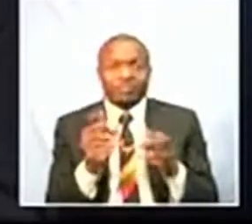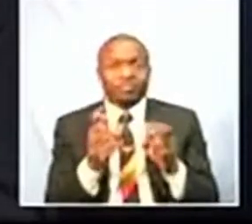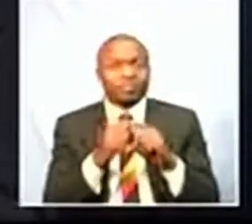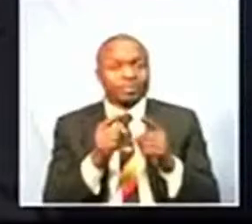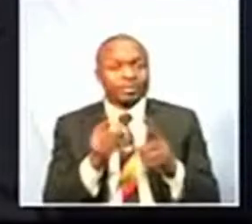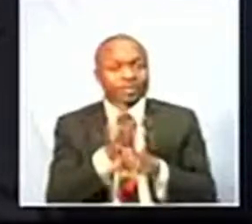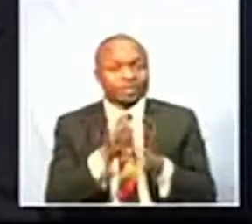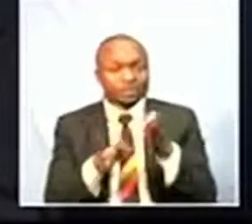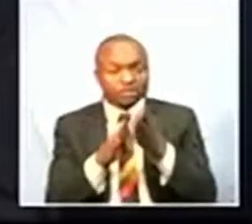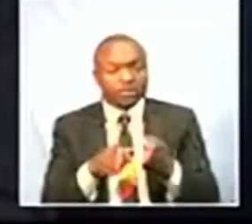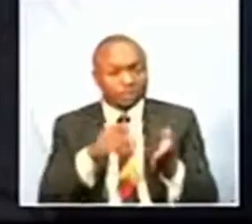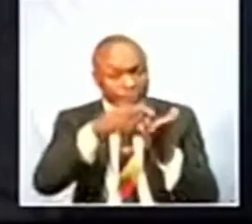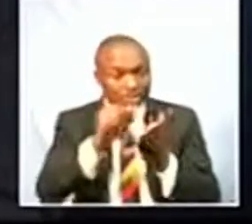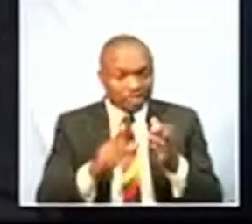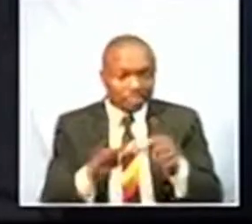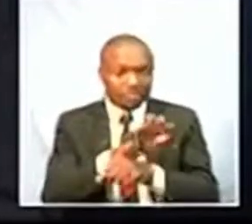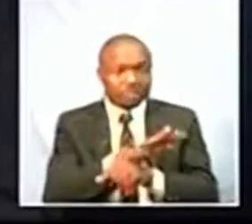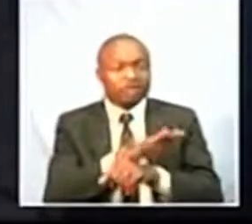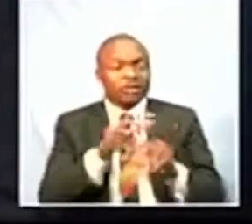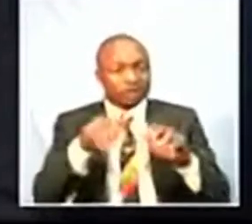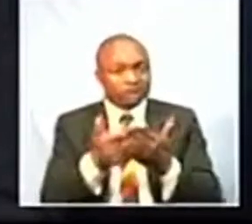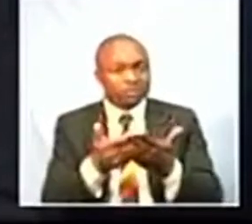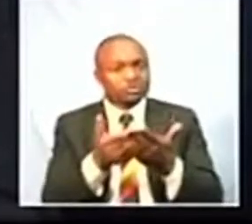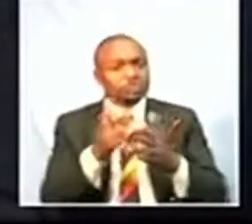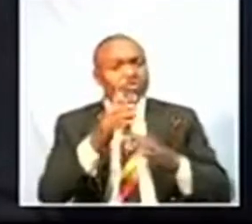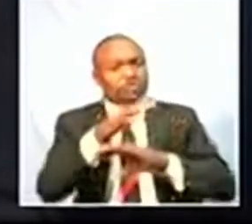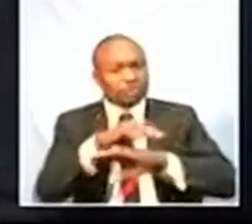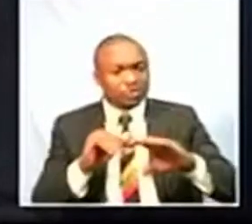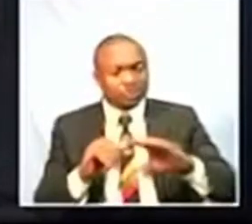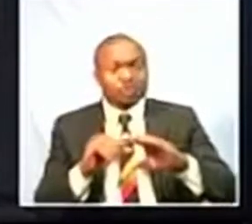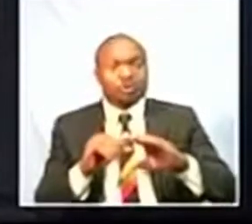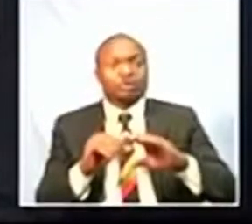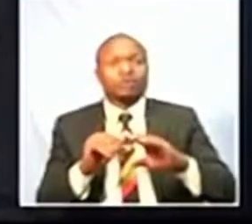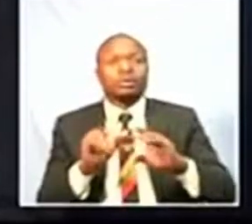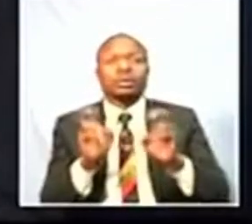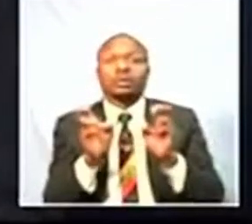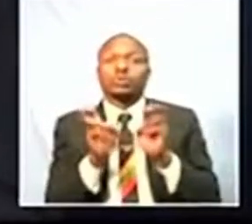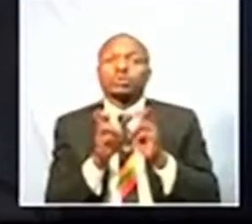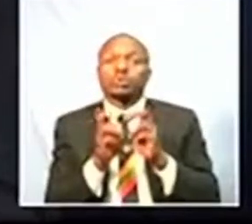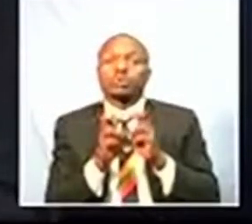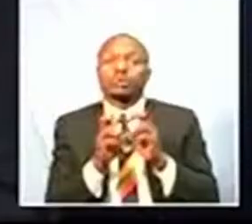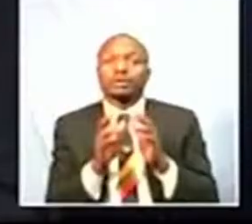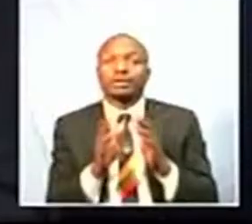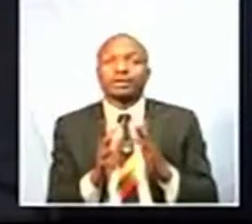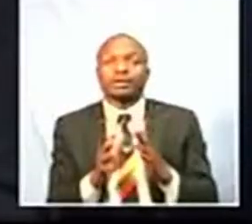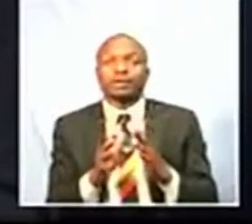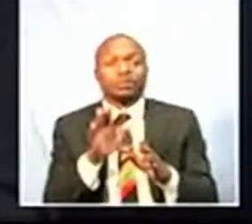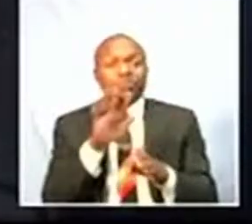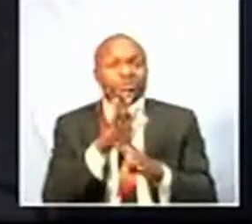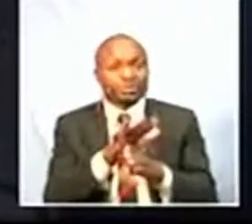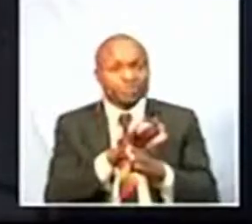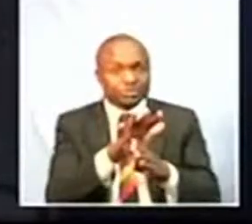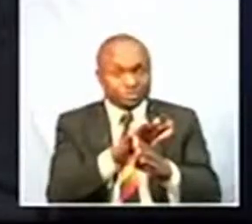So how would you call the contractor to compact the